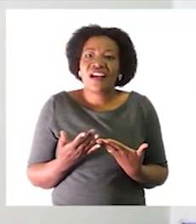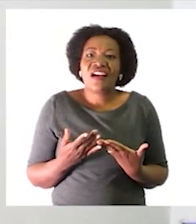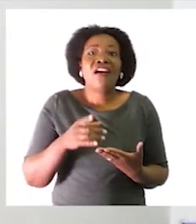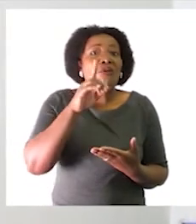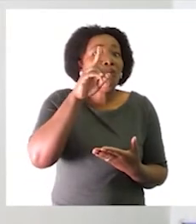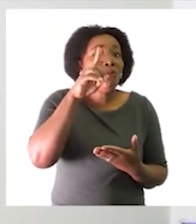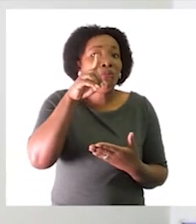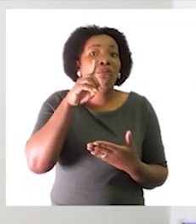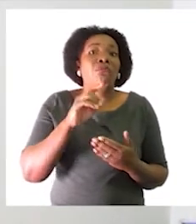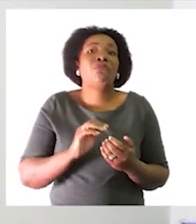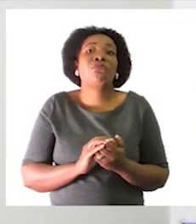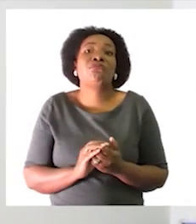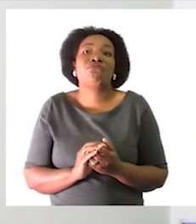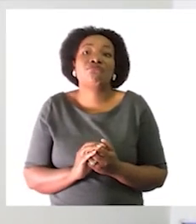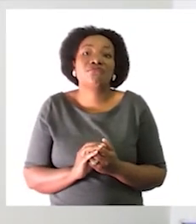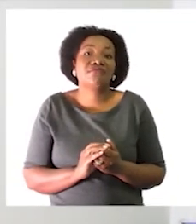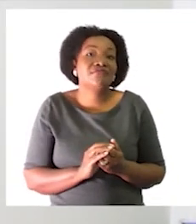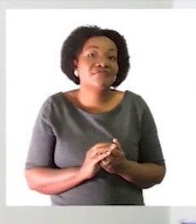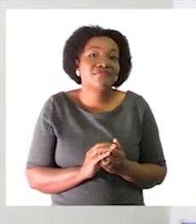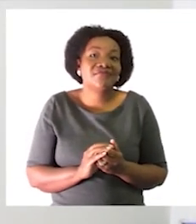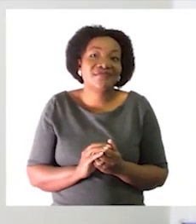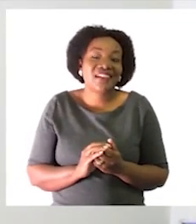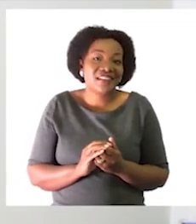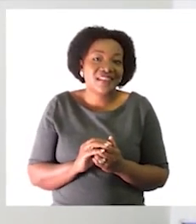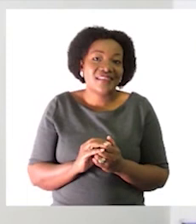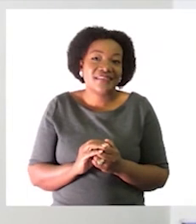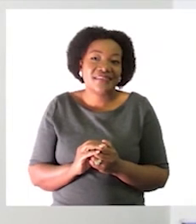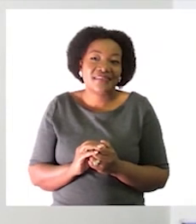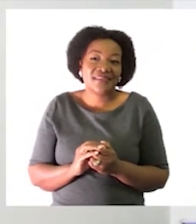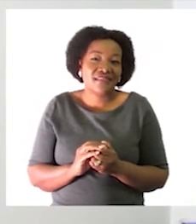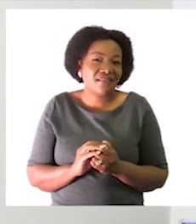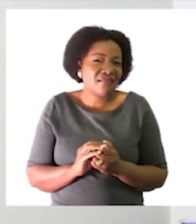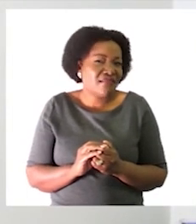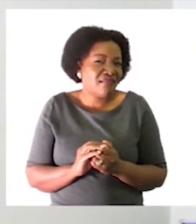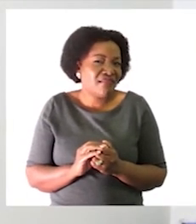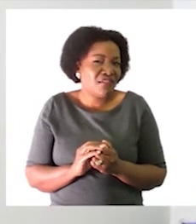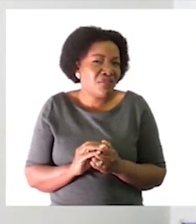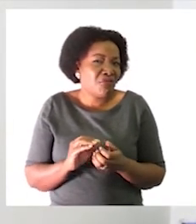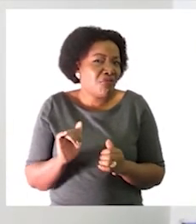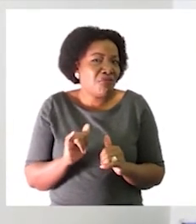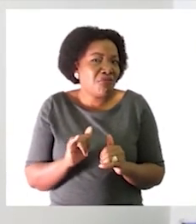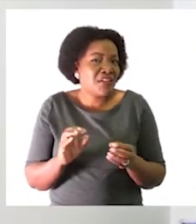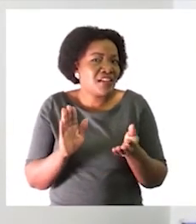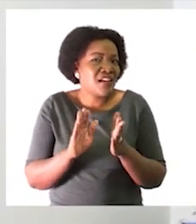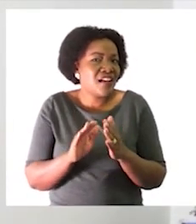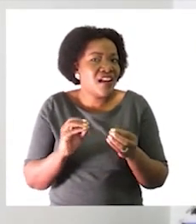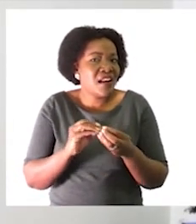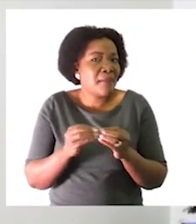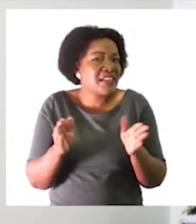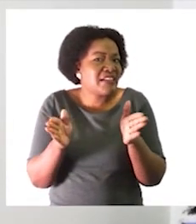Very good. We find number 48 right here. Is it, which number do you think is the nearest one?